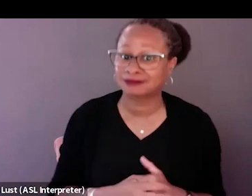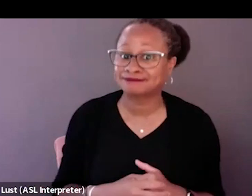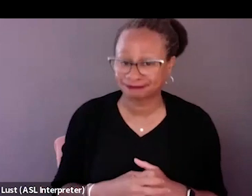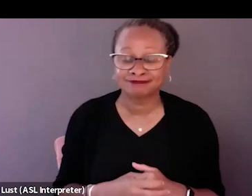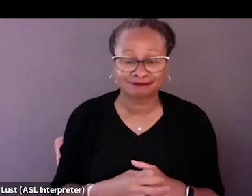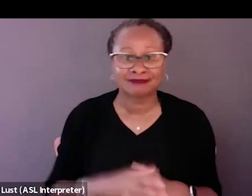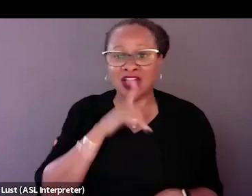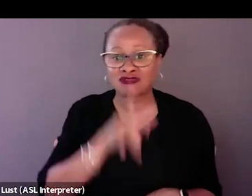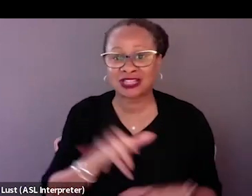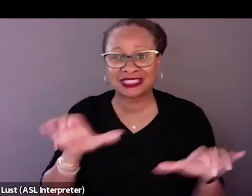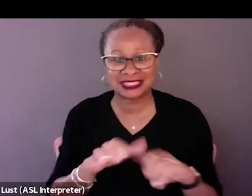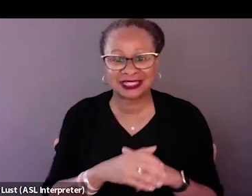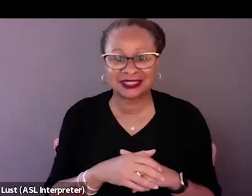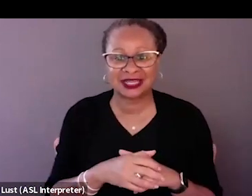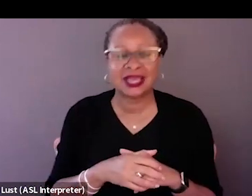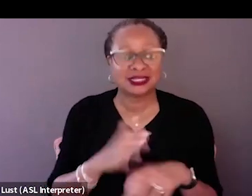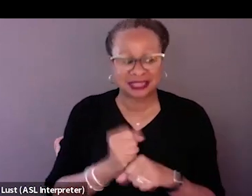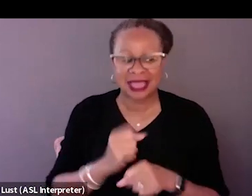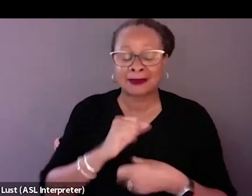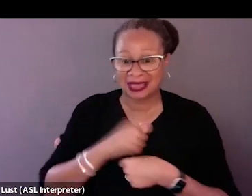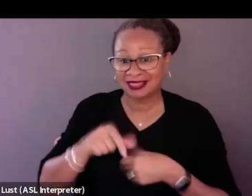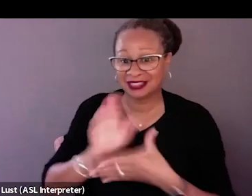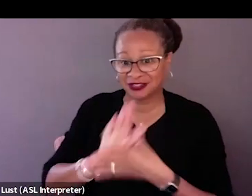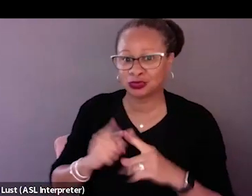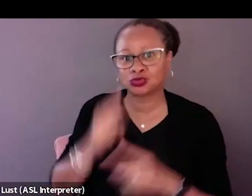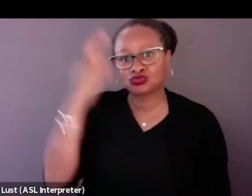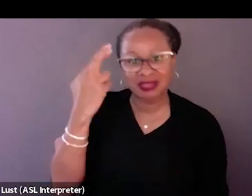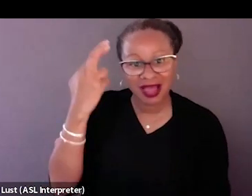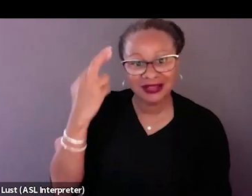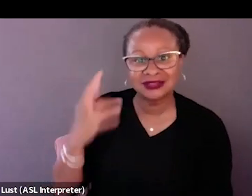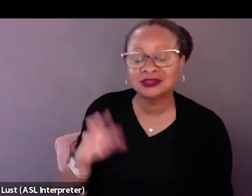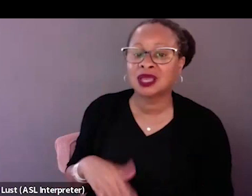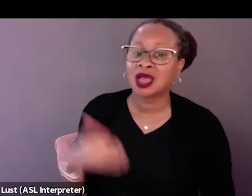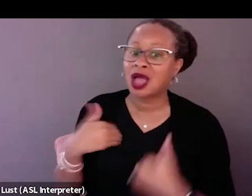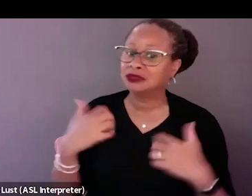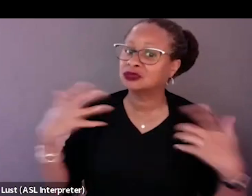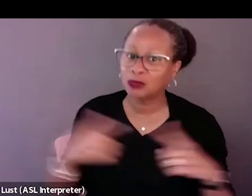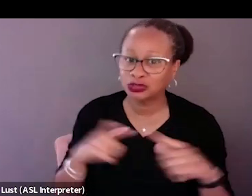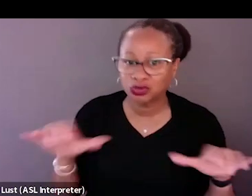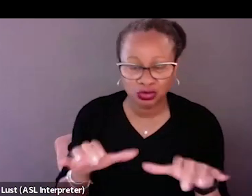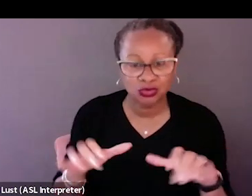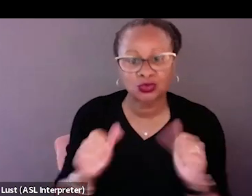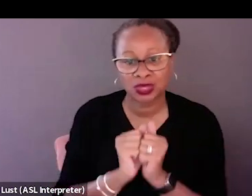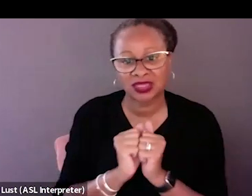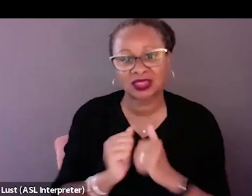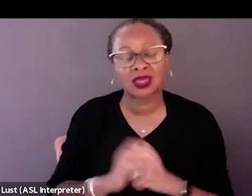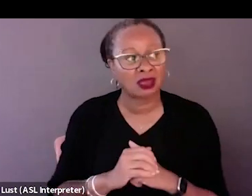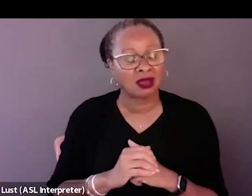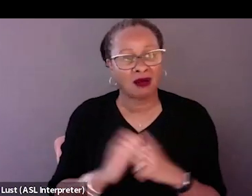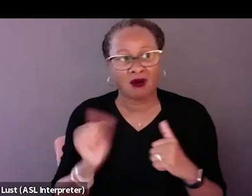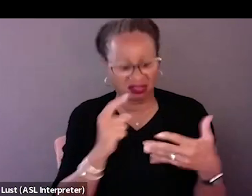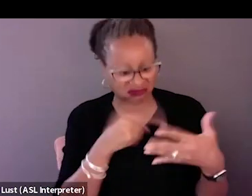really did take making this film to realize that like it had so much to do with all of